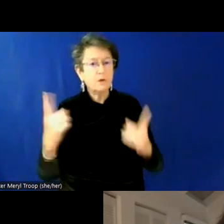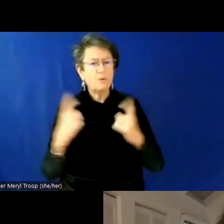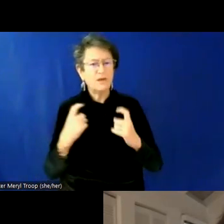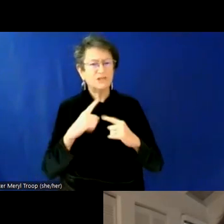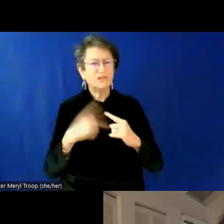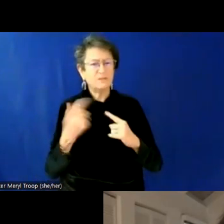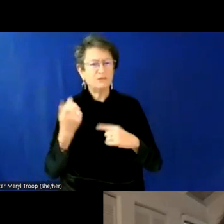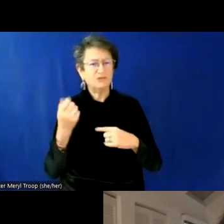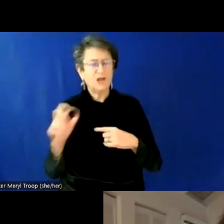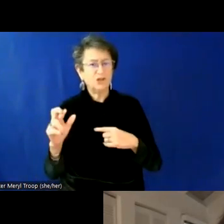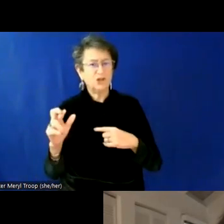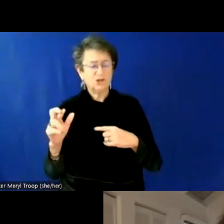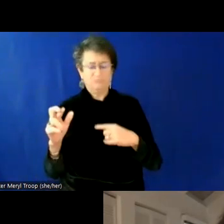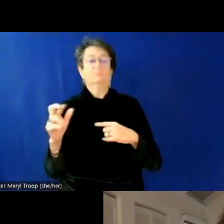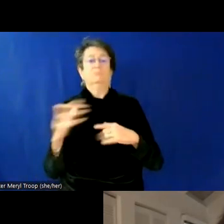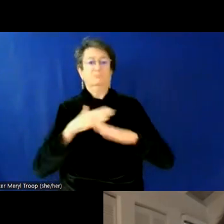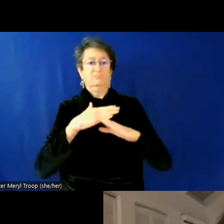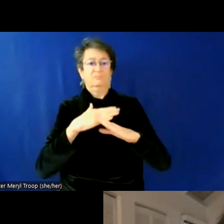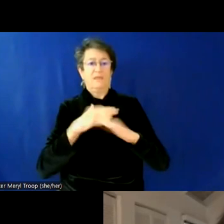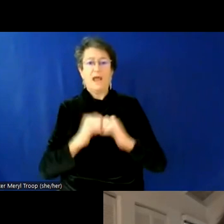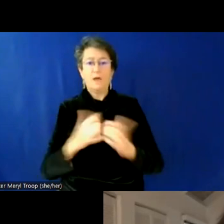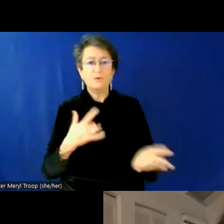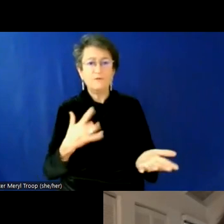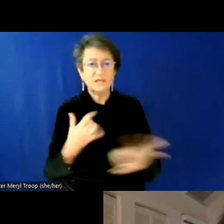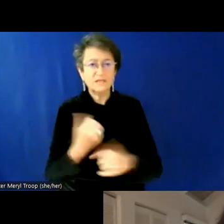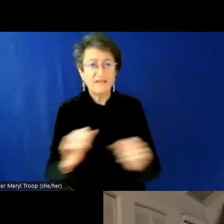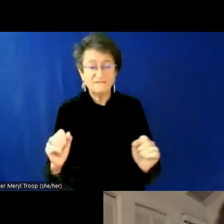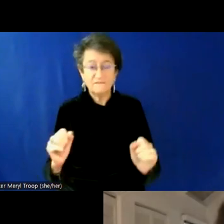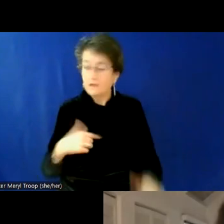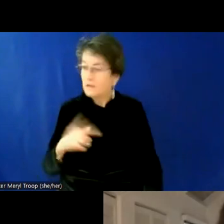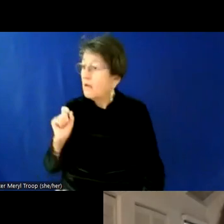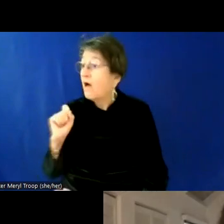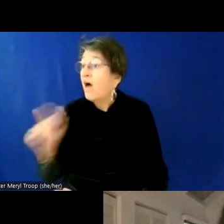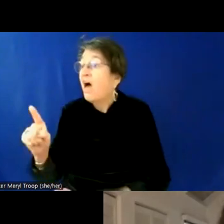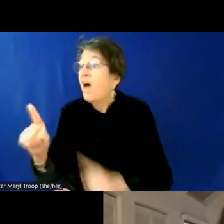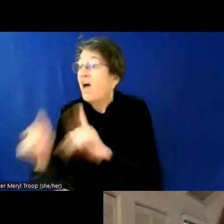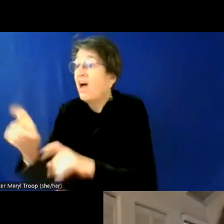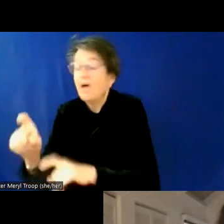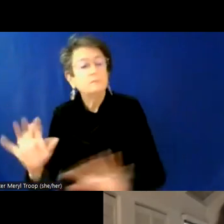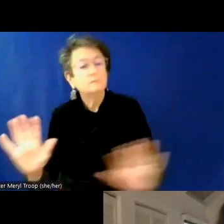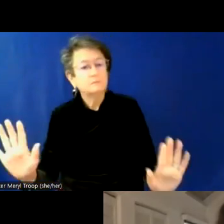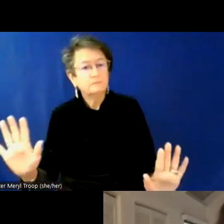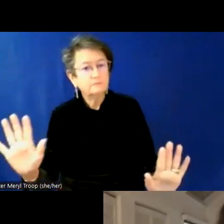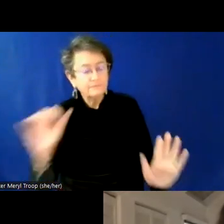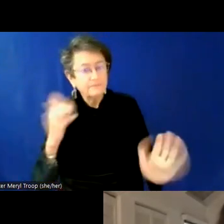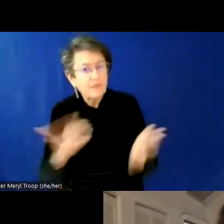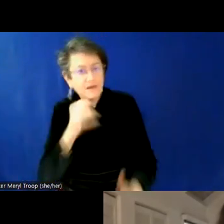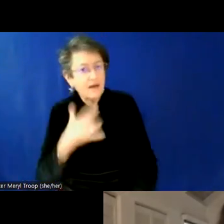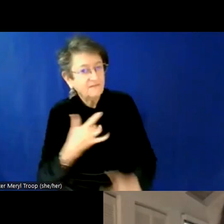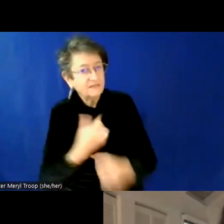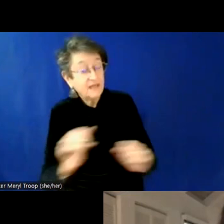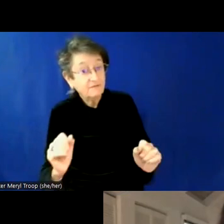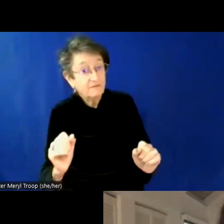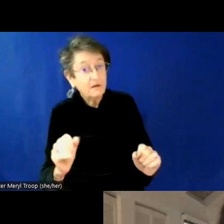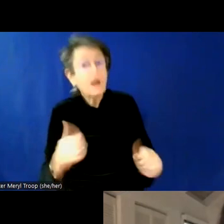get in the way of people feeling safe and feeling as though they belong in a space. And I want to do whatever I can to change that. And so this is one of the small ways that I can,